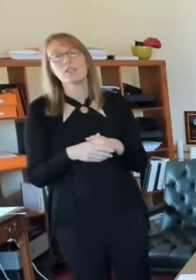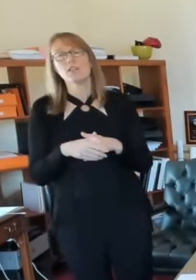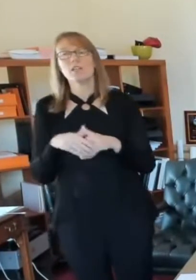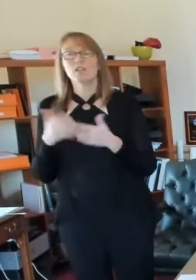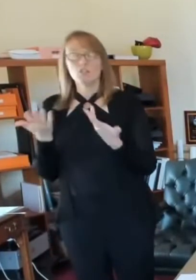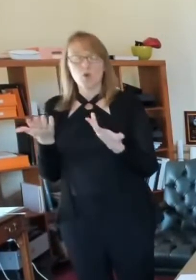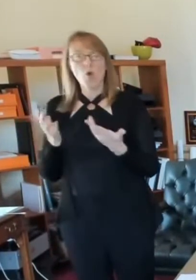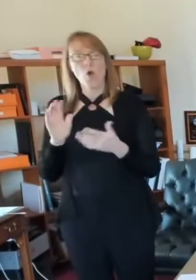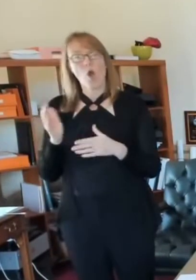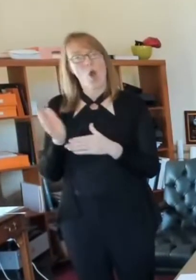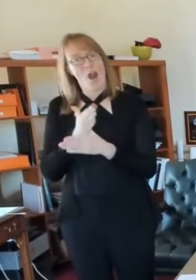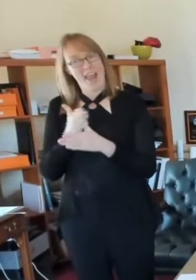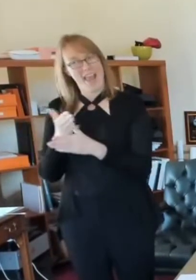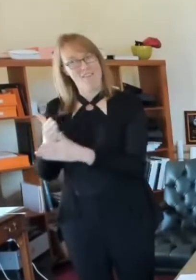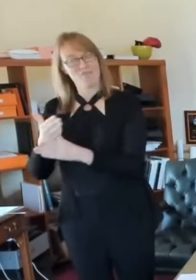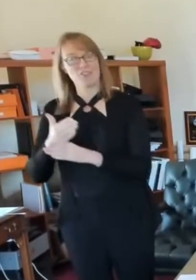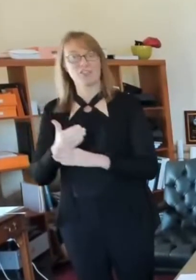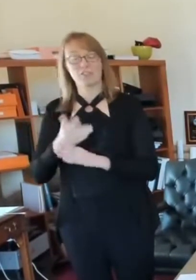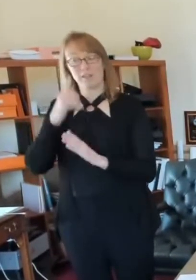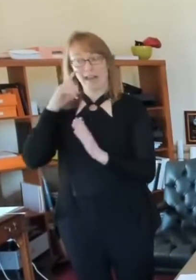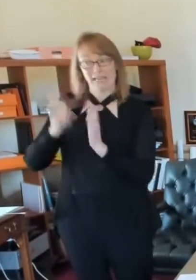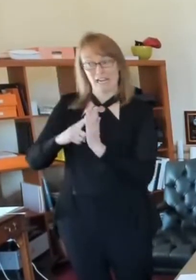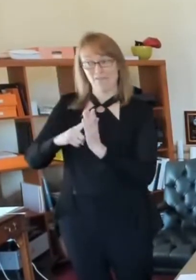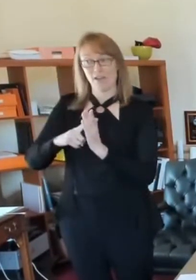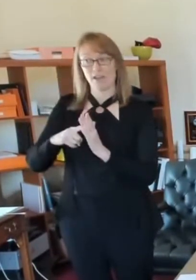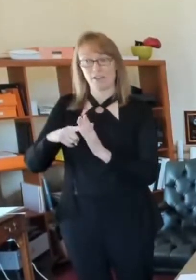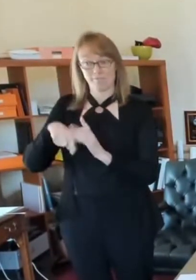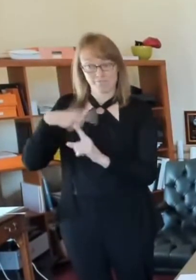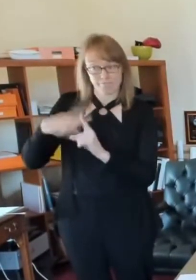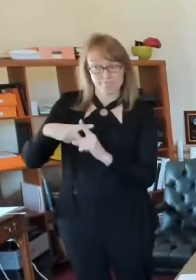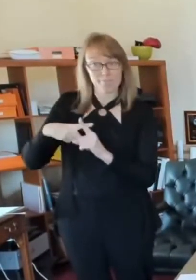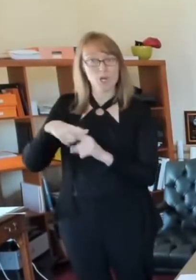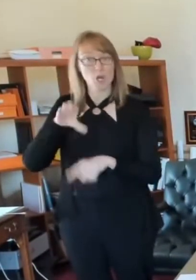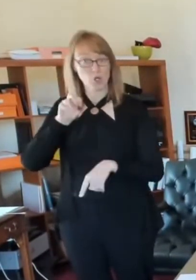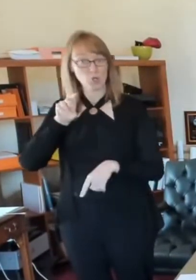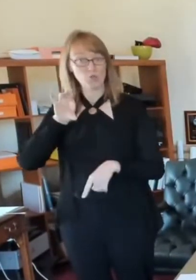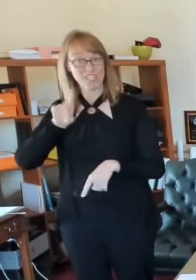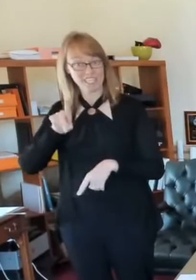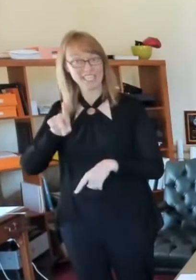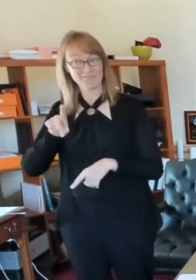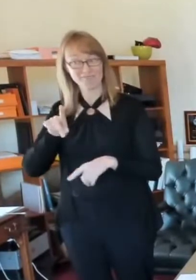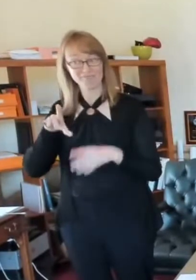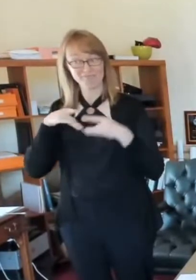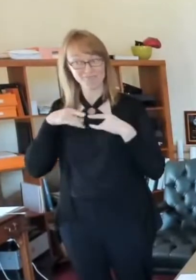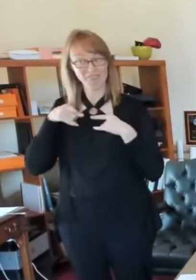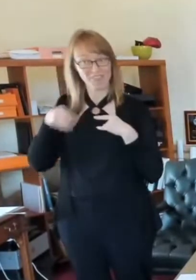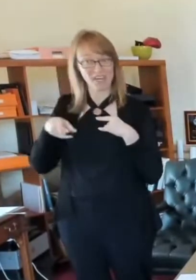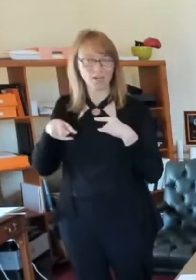So that's COVID for now.